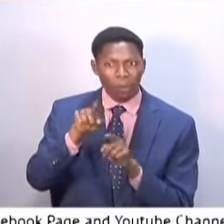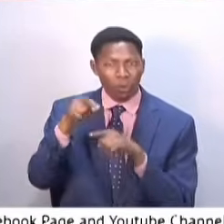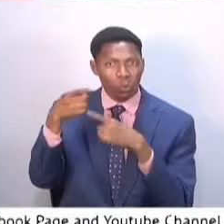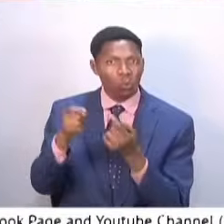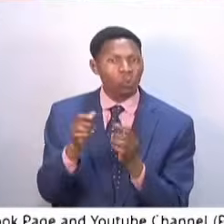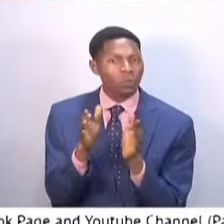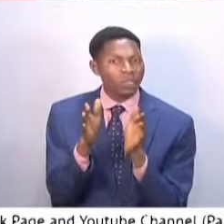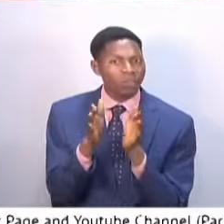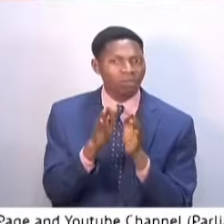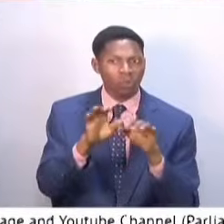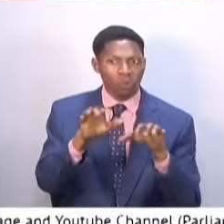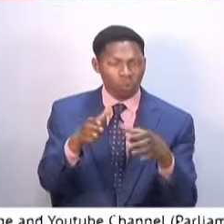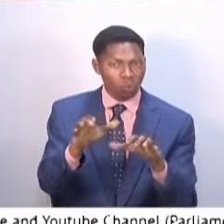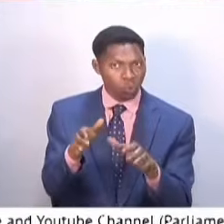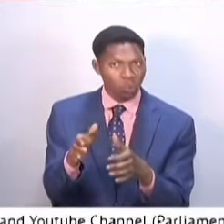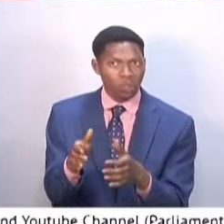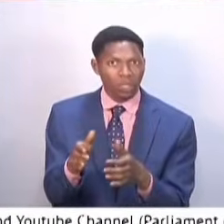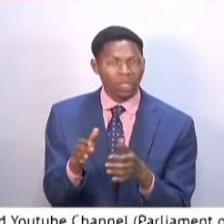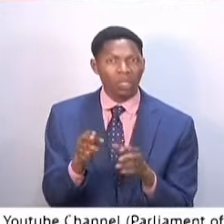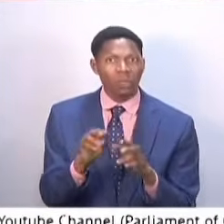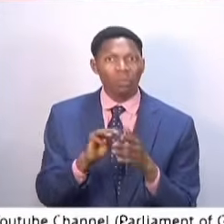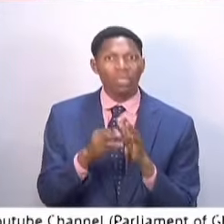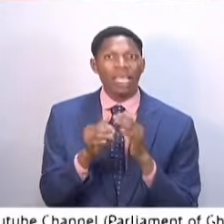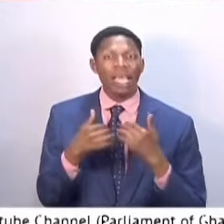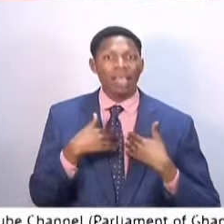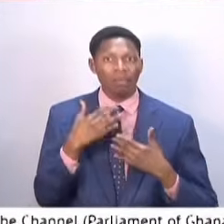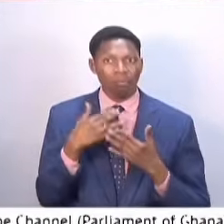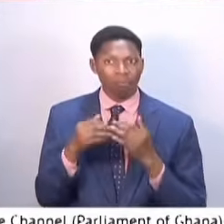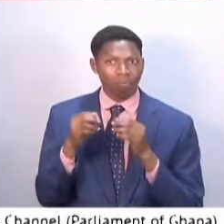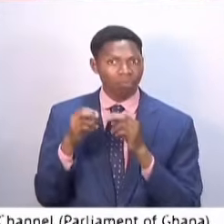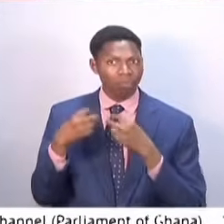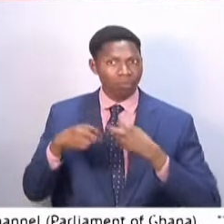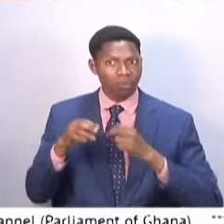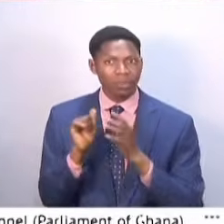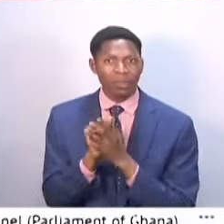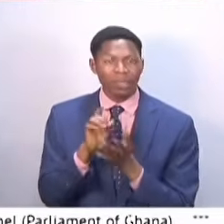towns. And so we have a situation where the